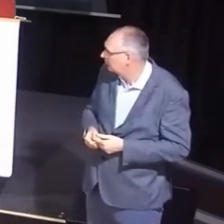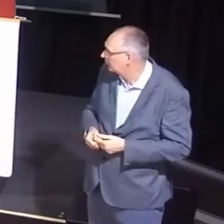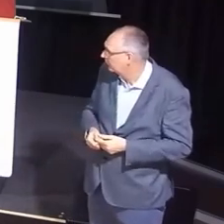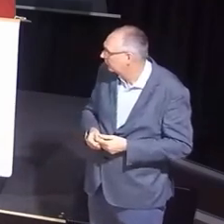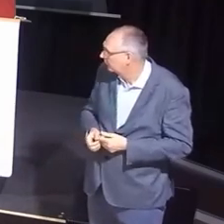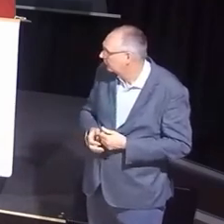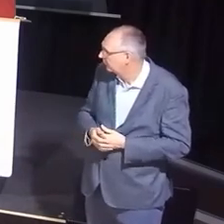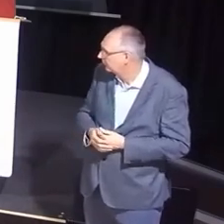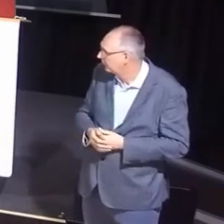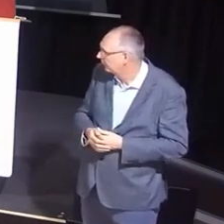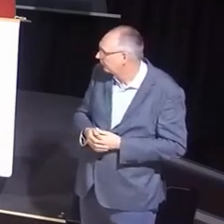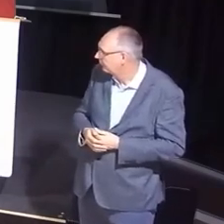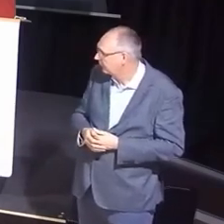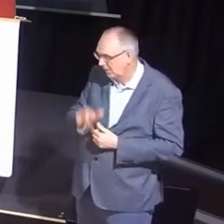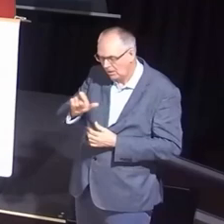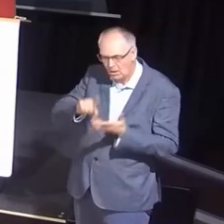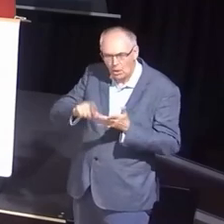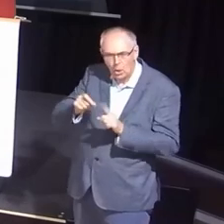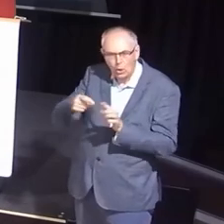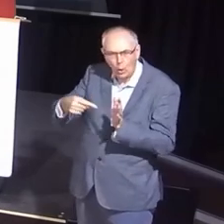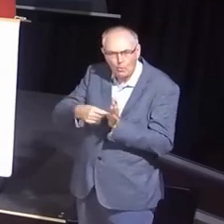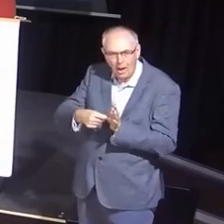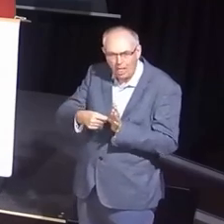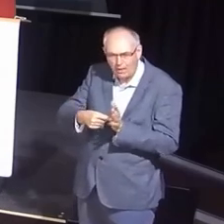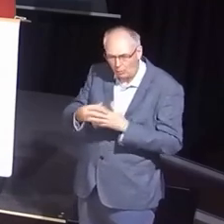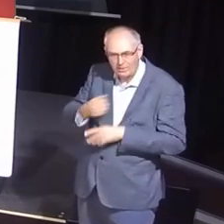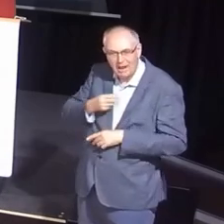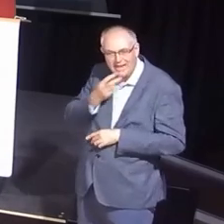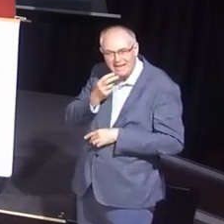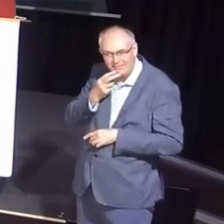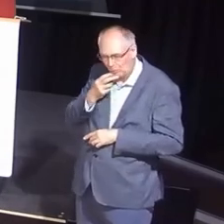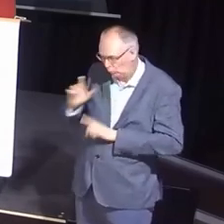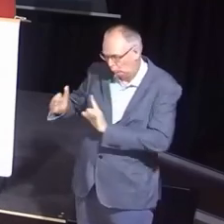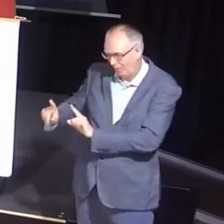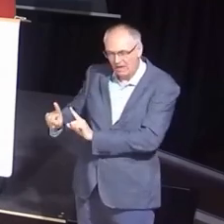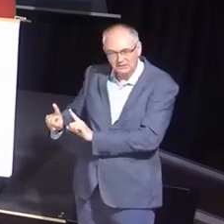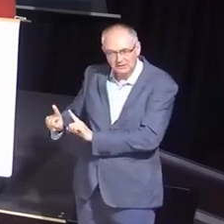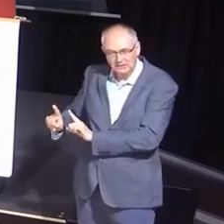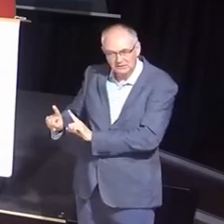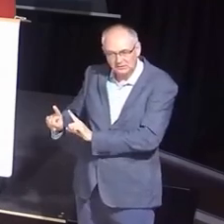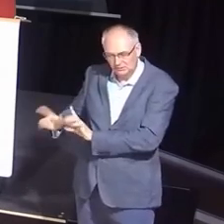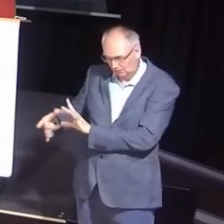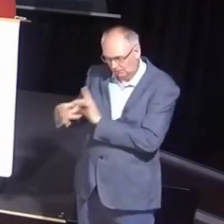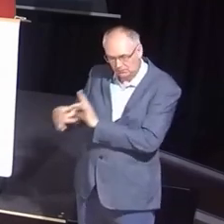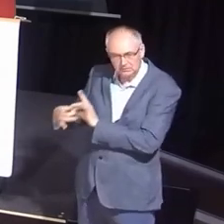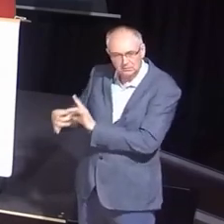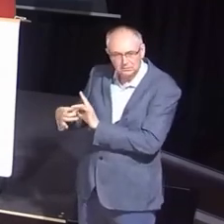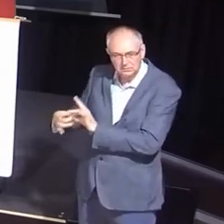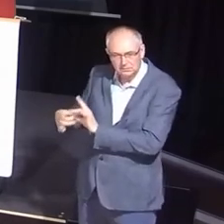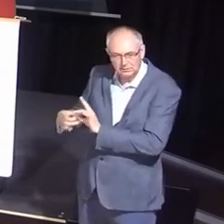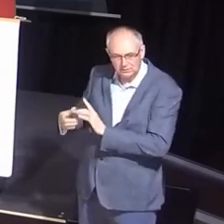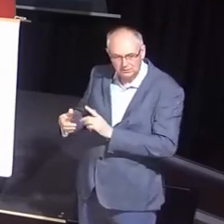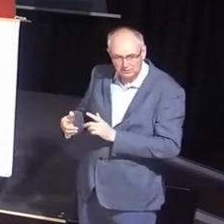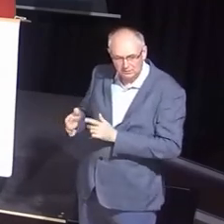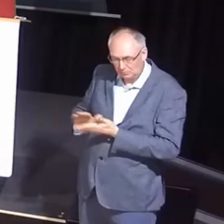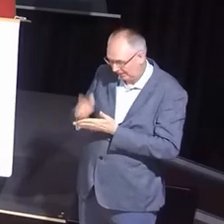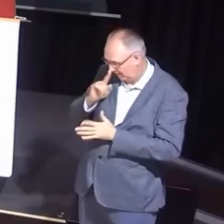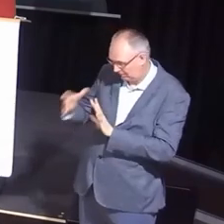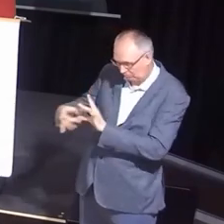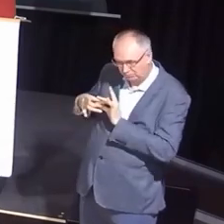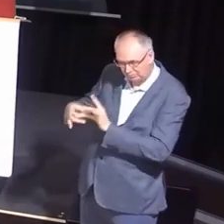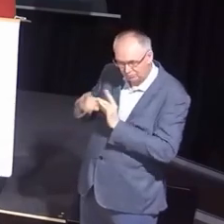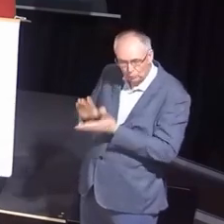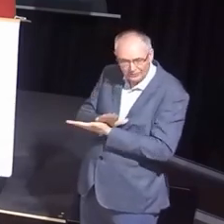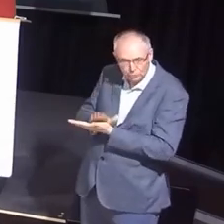with co-piloting, so playing with my nephew and my godson. It's just a really interesting way of actually able to come together to actually really